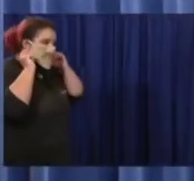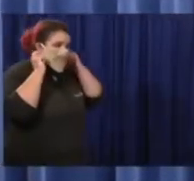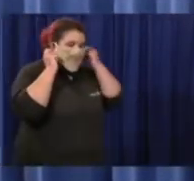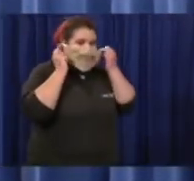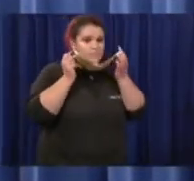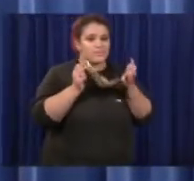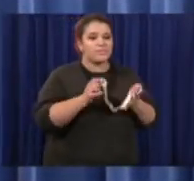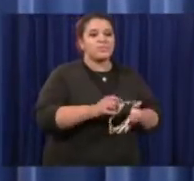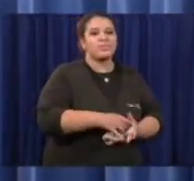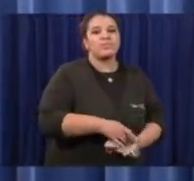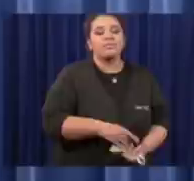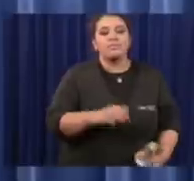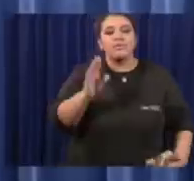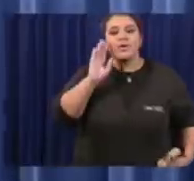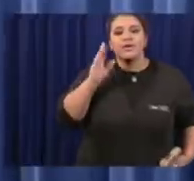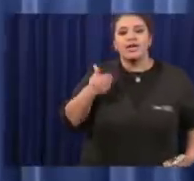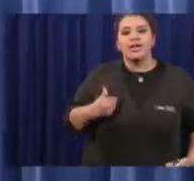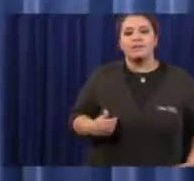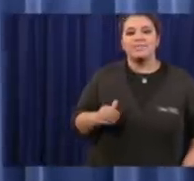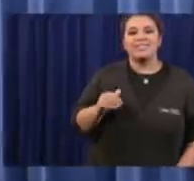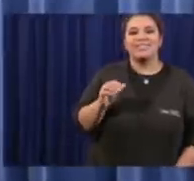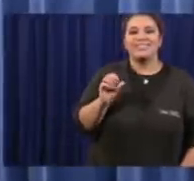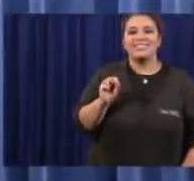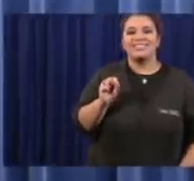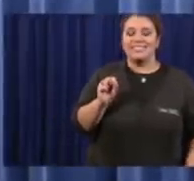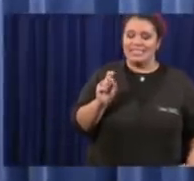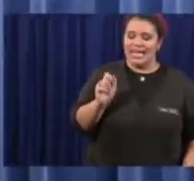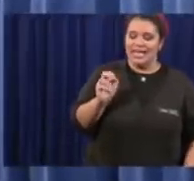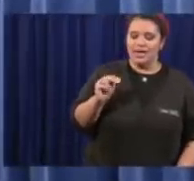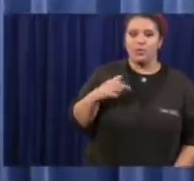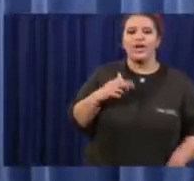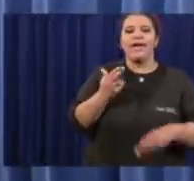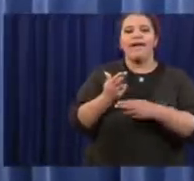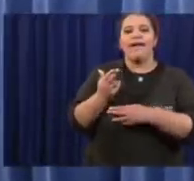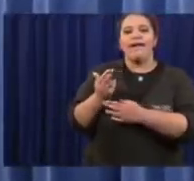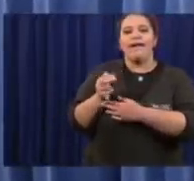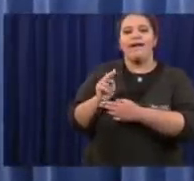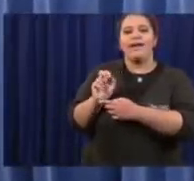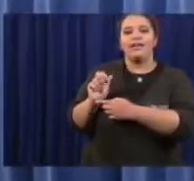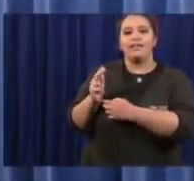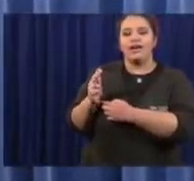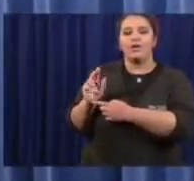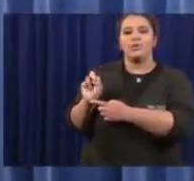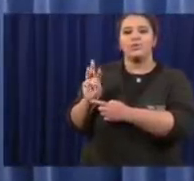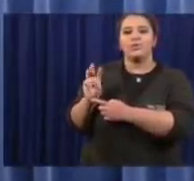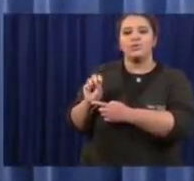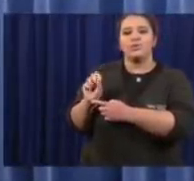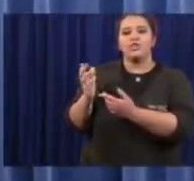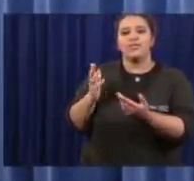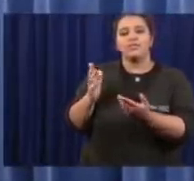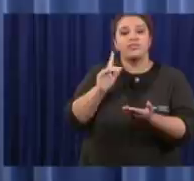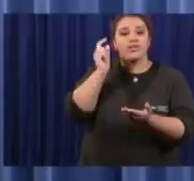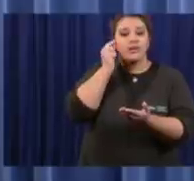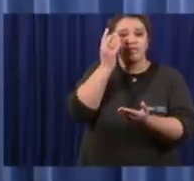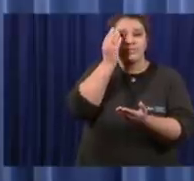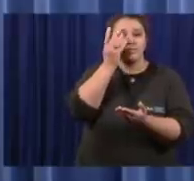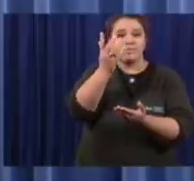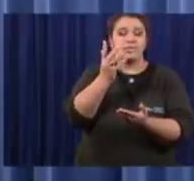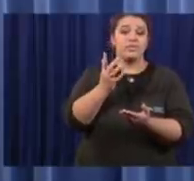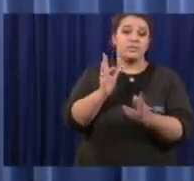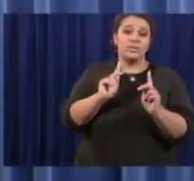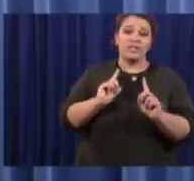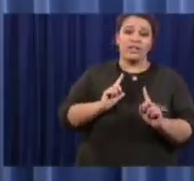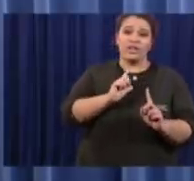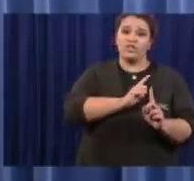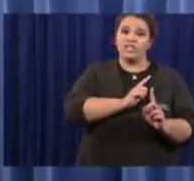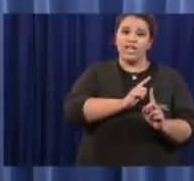Governor Shane Stegmiller with Hannah News Service. Legislators in the General Assembly are starting to express more and more frustration with your administration, saying